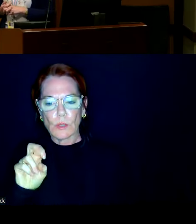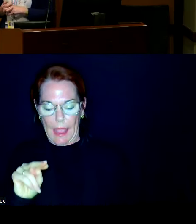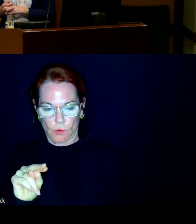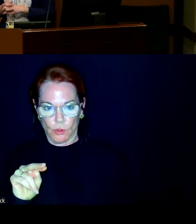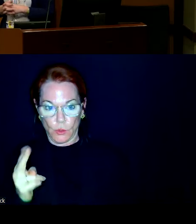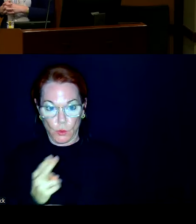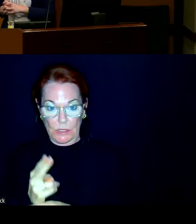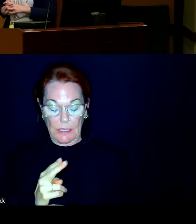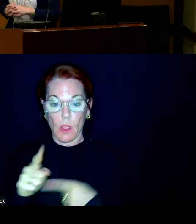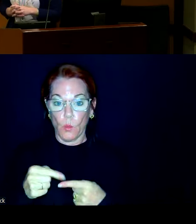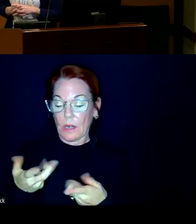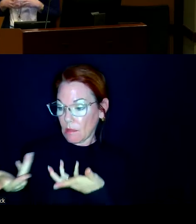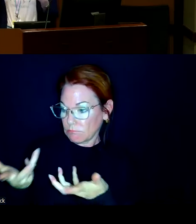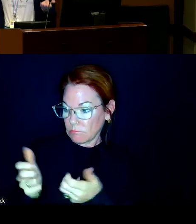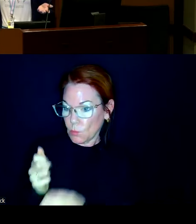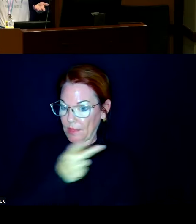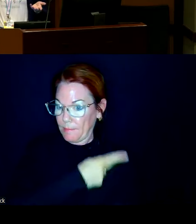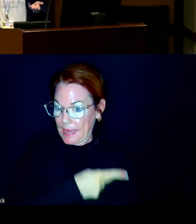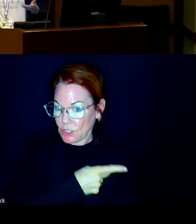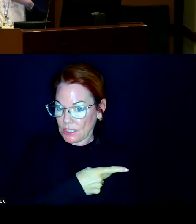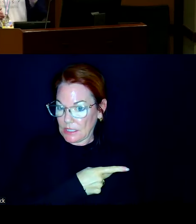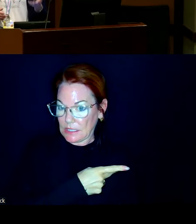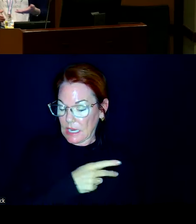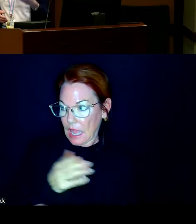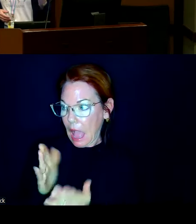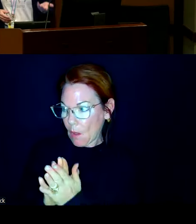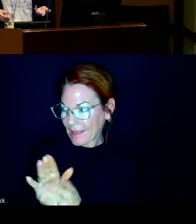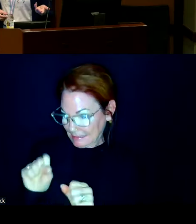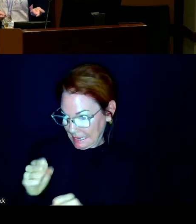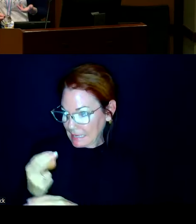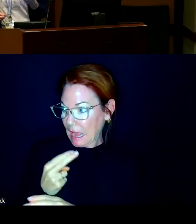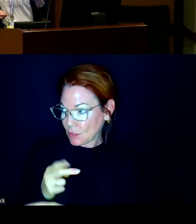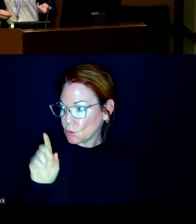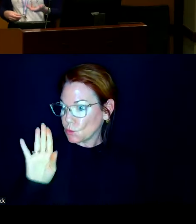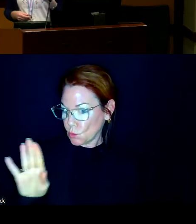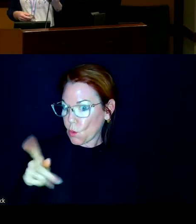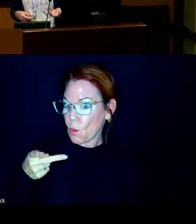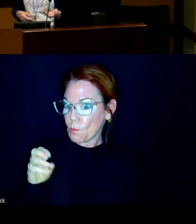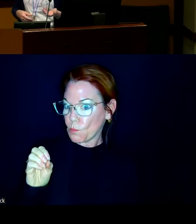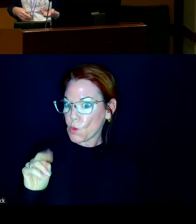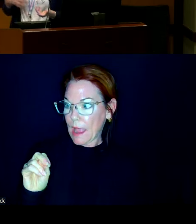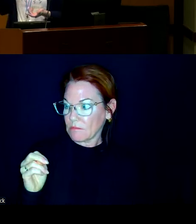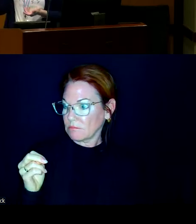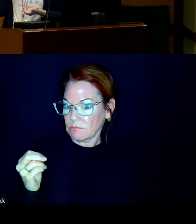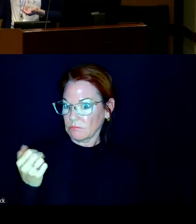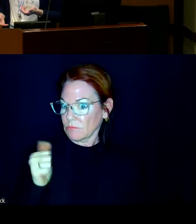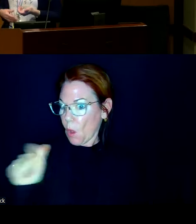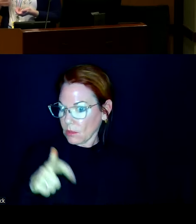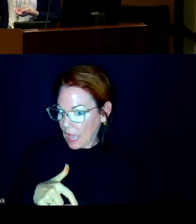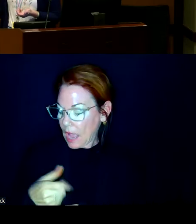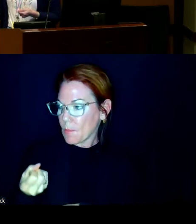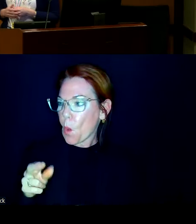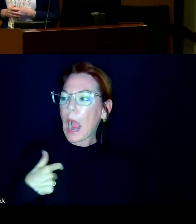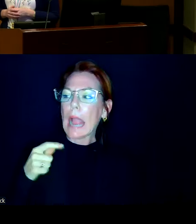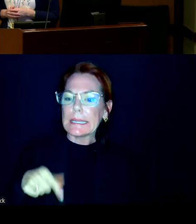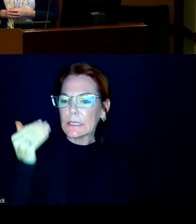about using pronouns, can I use this everywhere? So when I call you, is it okay for me to use this name, these pronouns? Or do I have to be aware